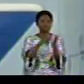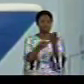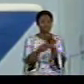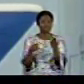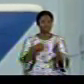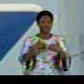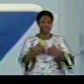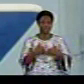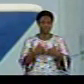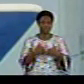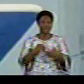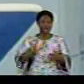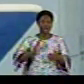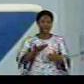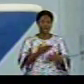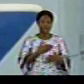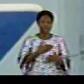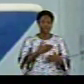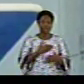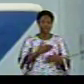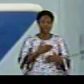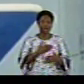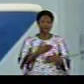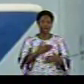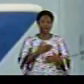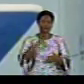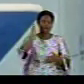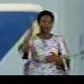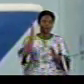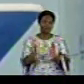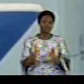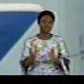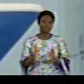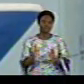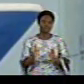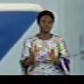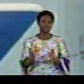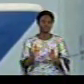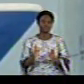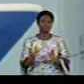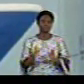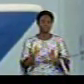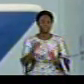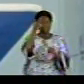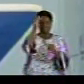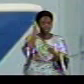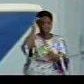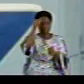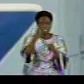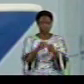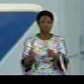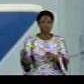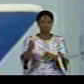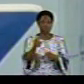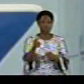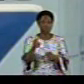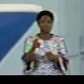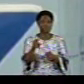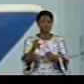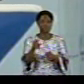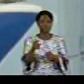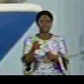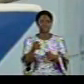Our general superintendent will remember those years we used to have a retreat